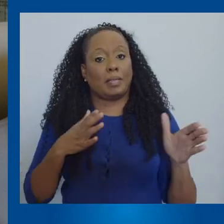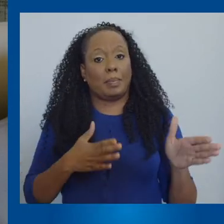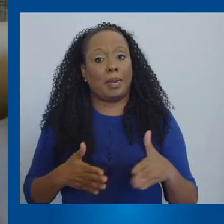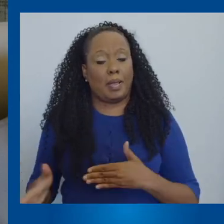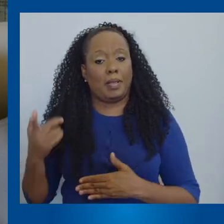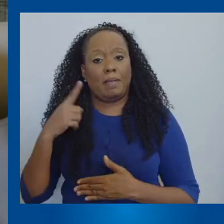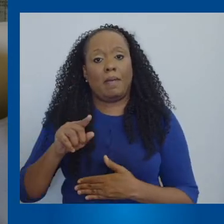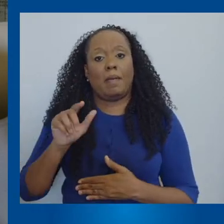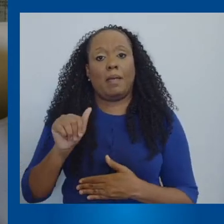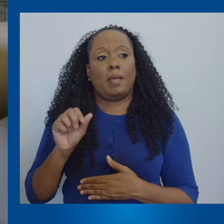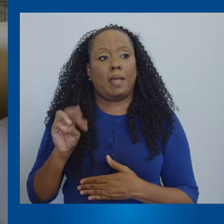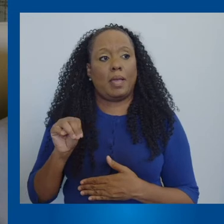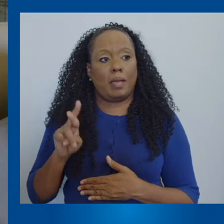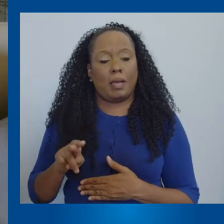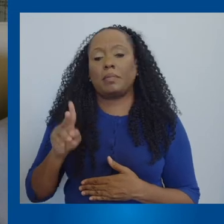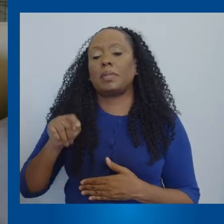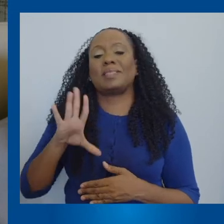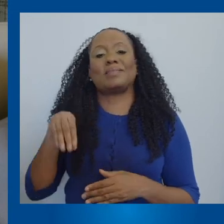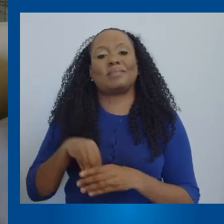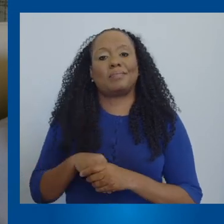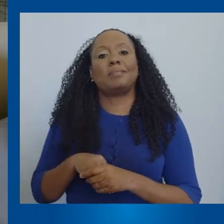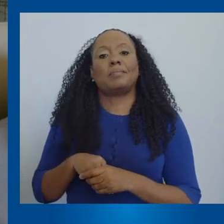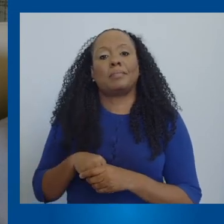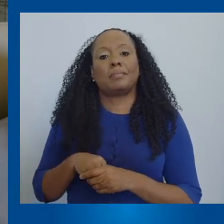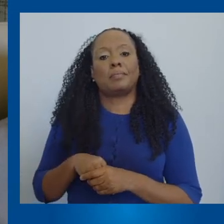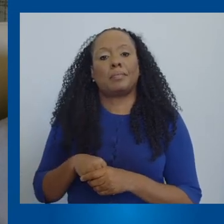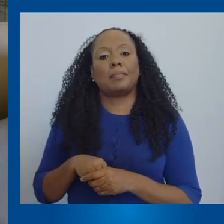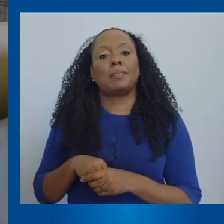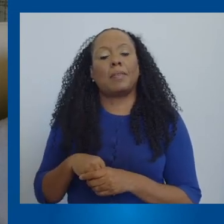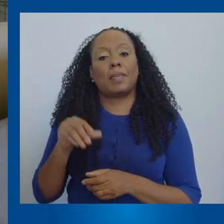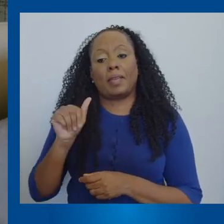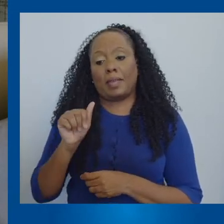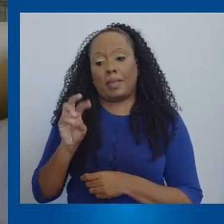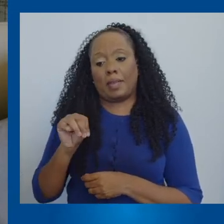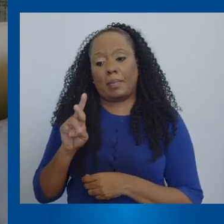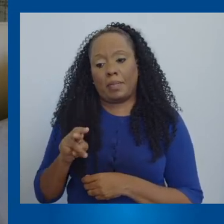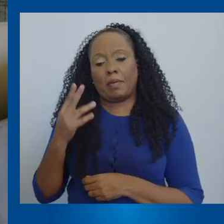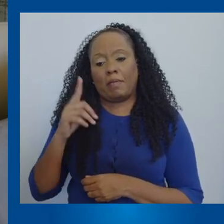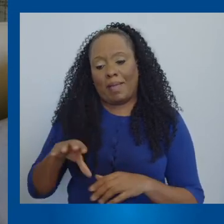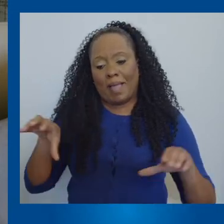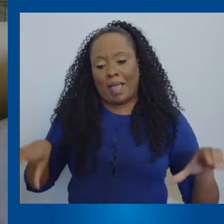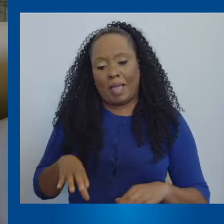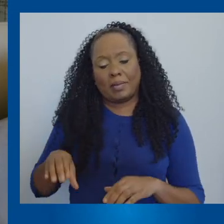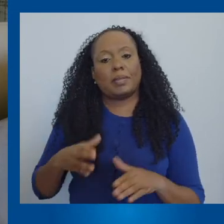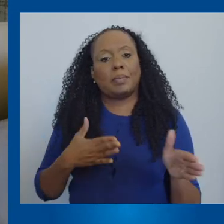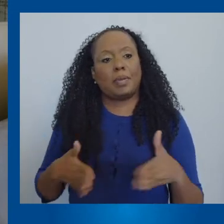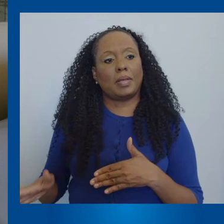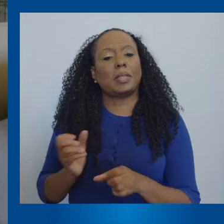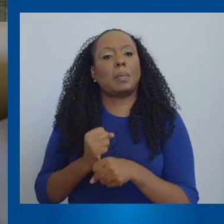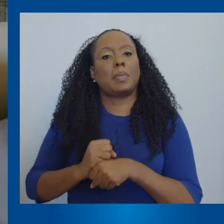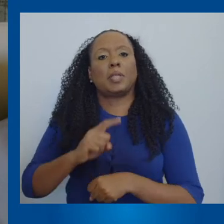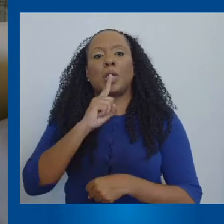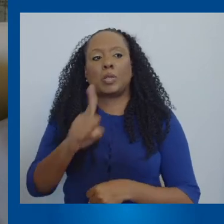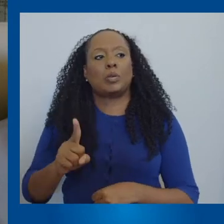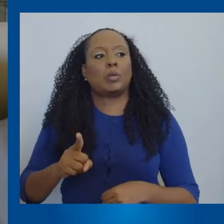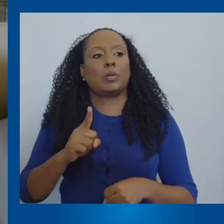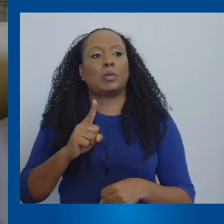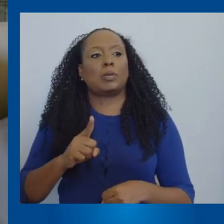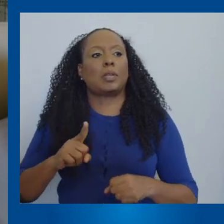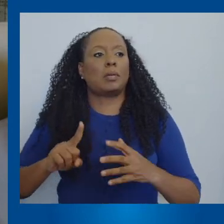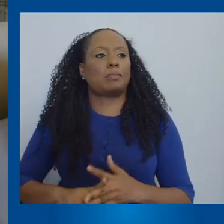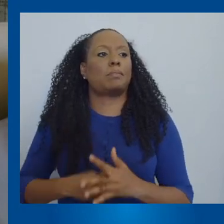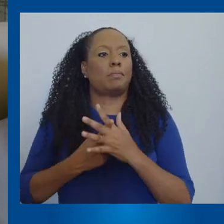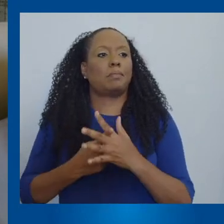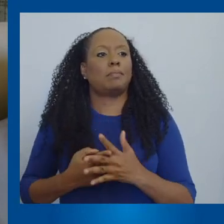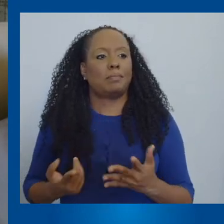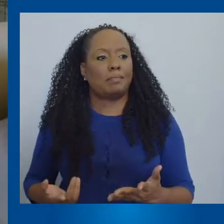include environmental aspects strongly into these action plans, and then we need to see that they are implemented. So this is